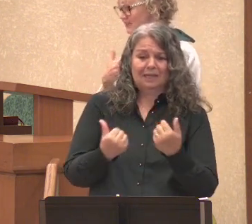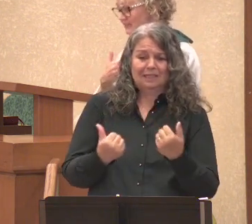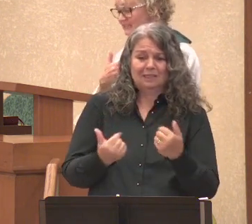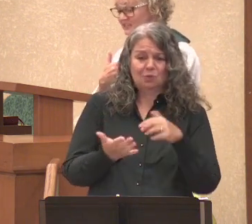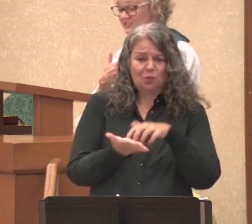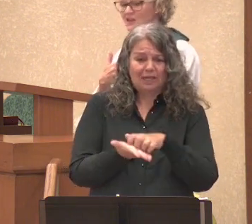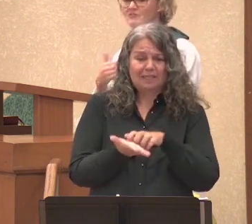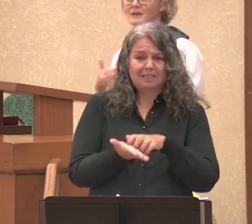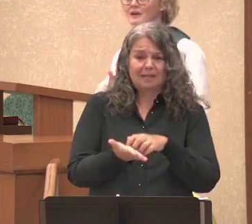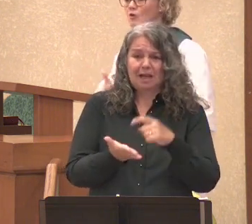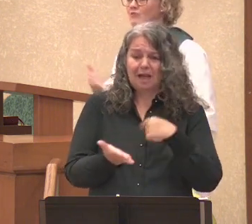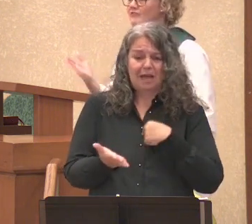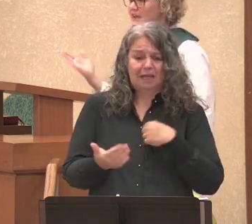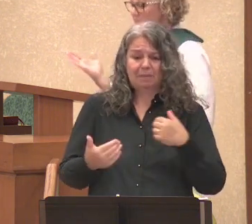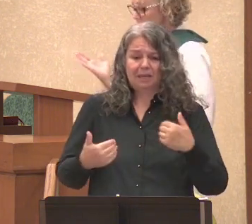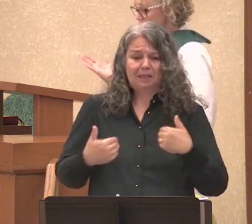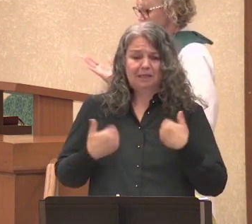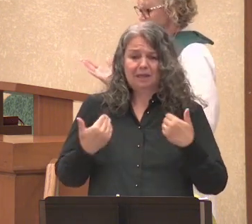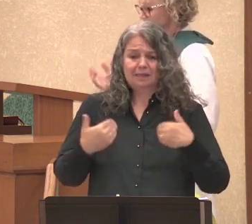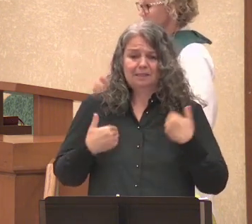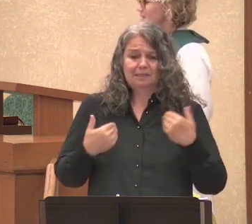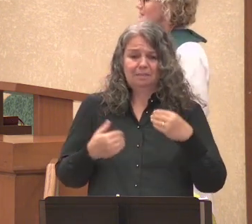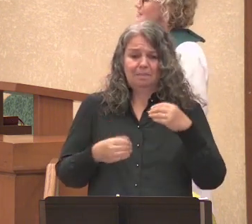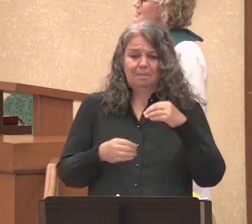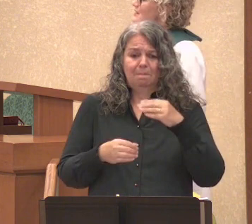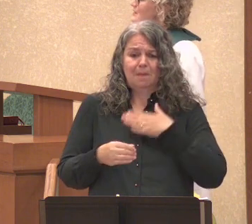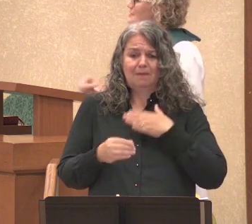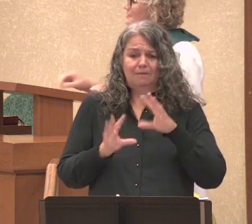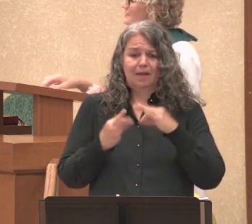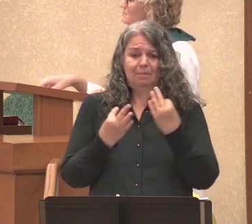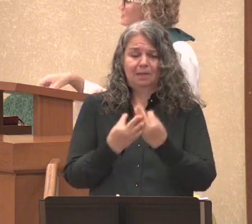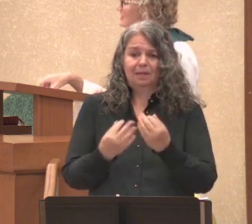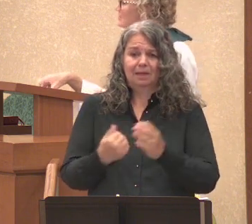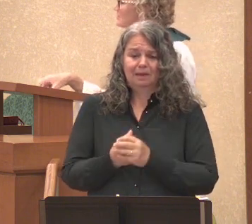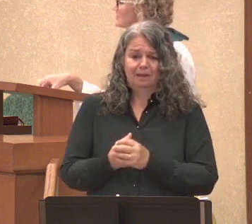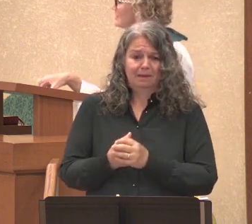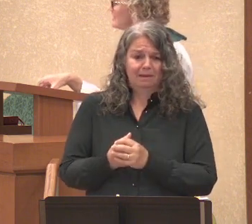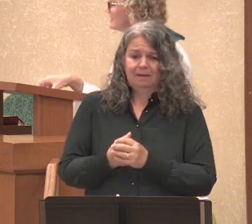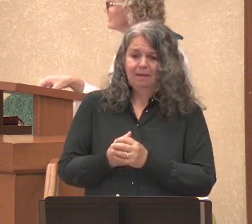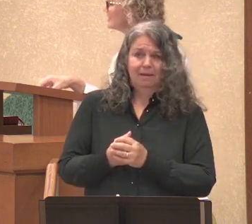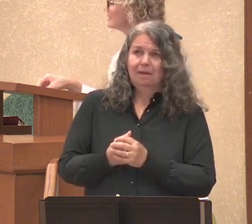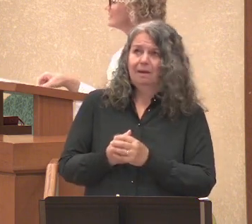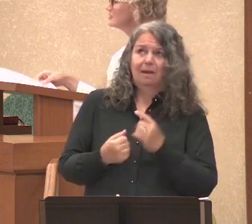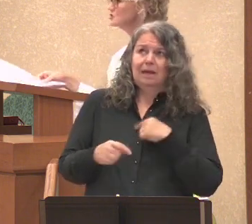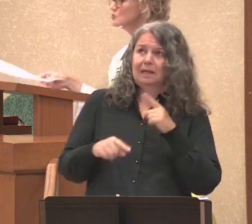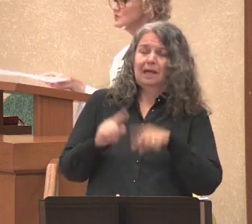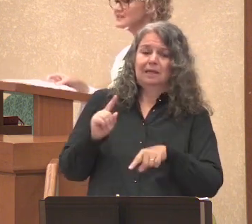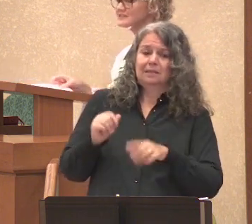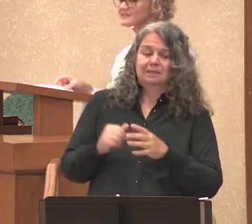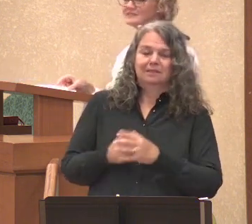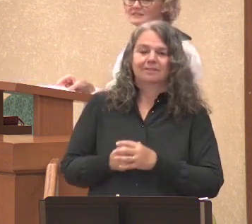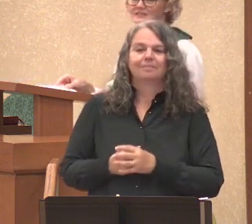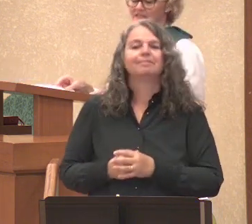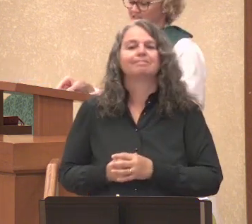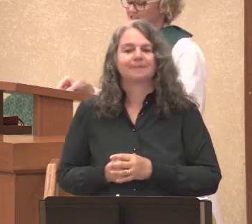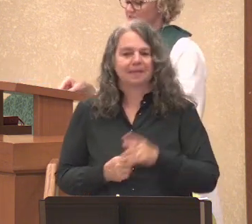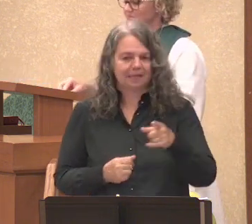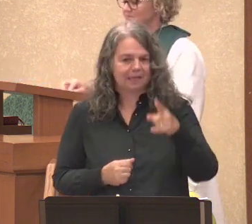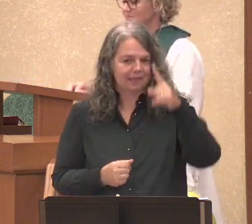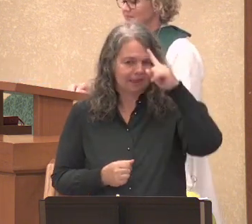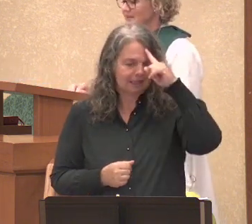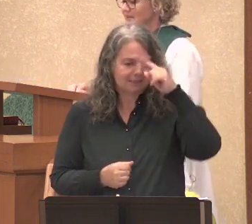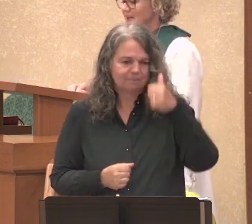I am the least of my whole family. Gideon believes that he is the weakest